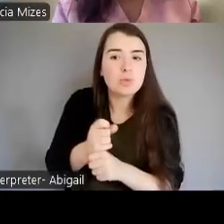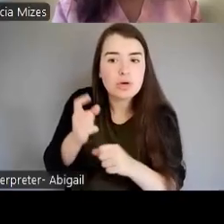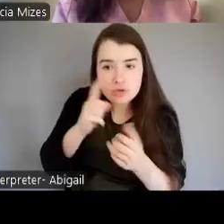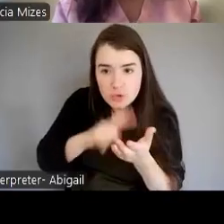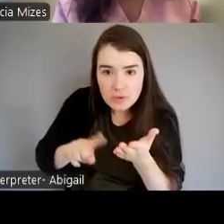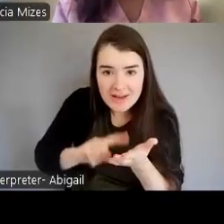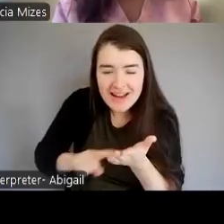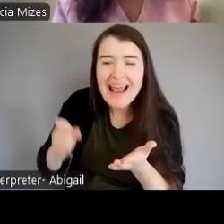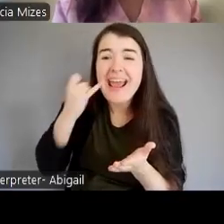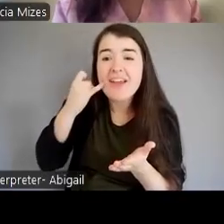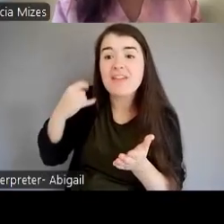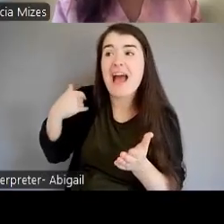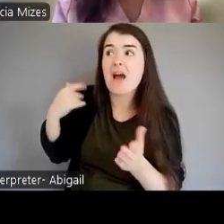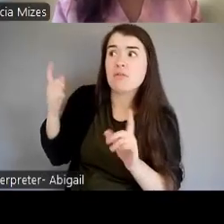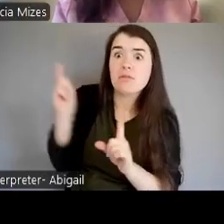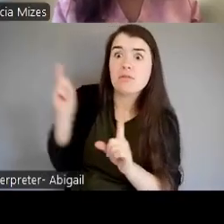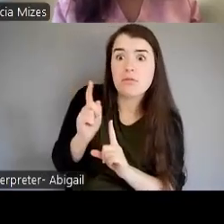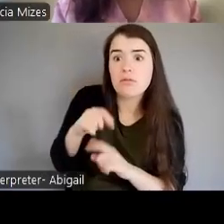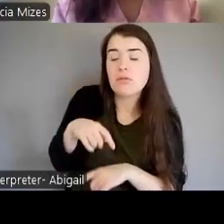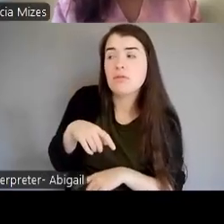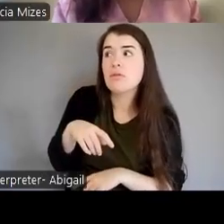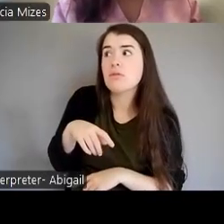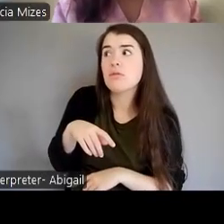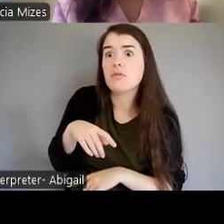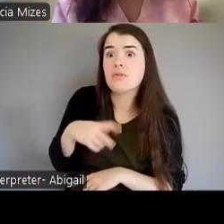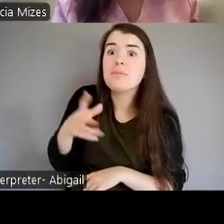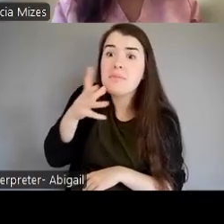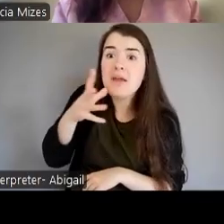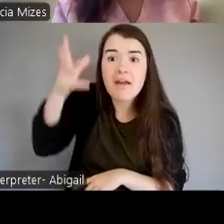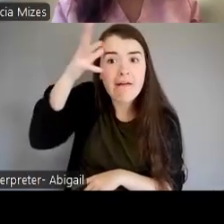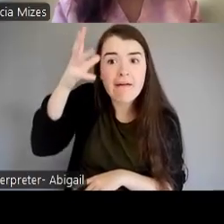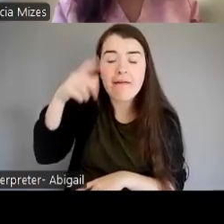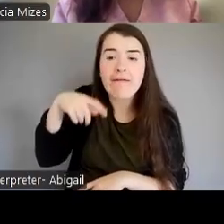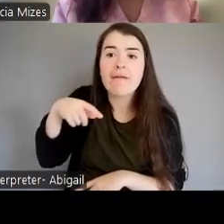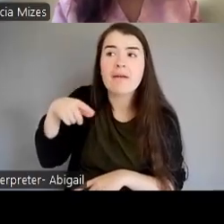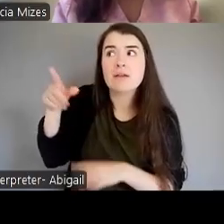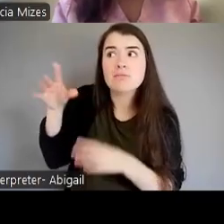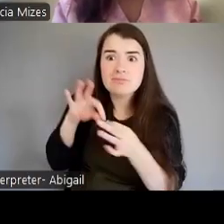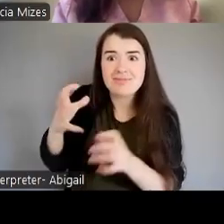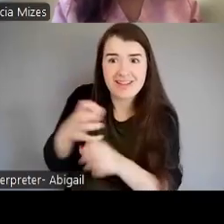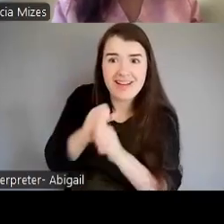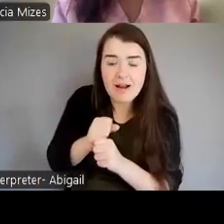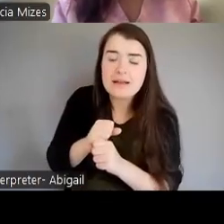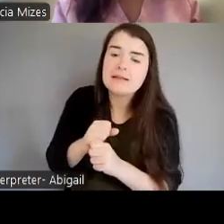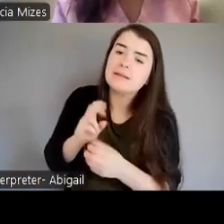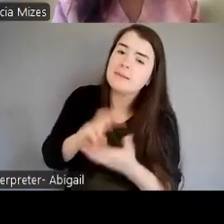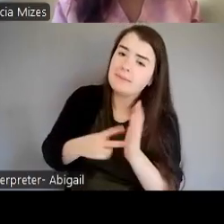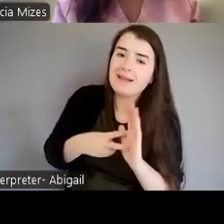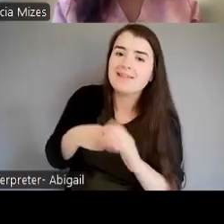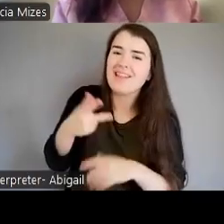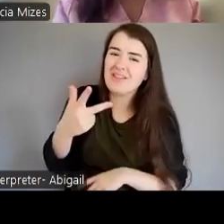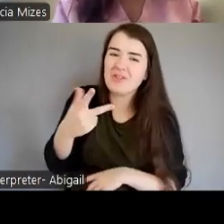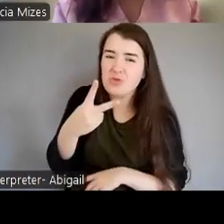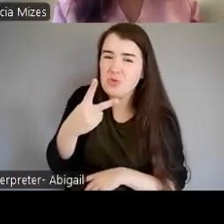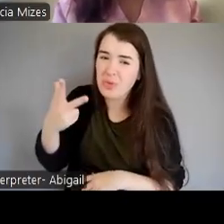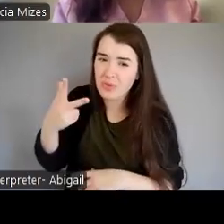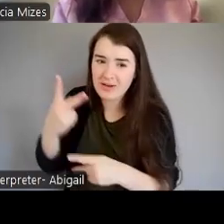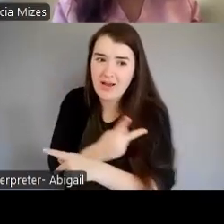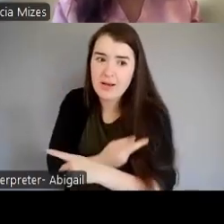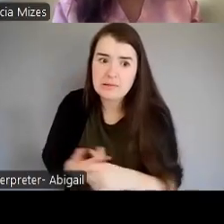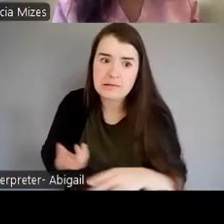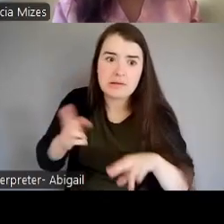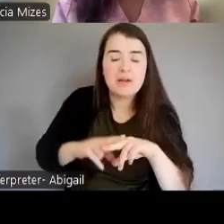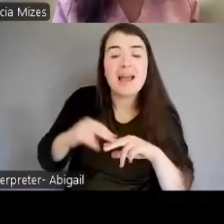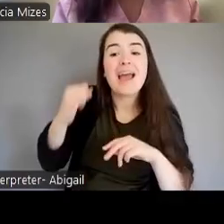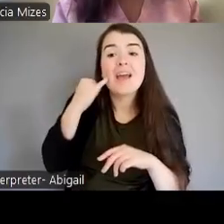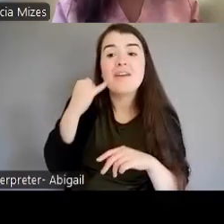a first-degree relative, typically in one first-degree relative, their risk is about 2 to 3 times higher. It's thought to be about 5 to 7 times higher if they